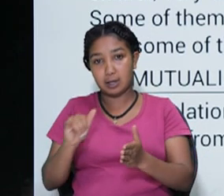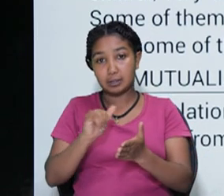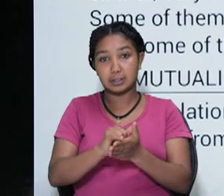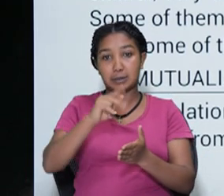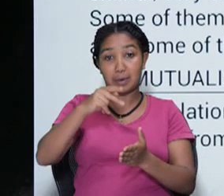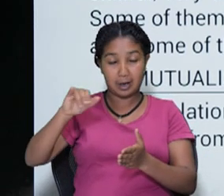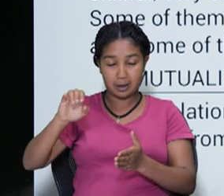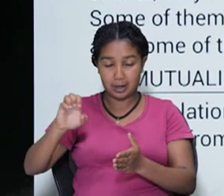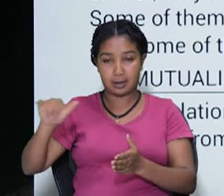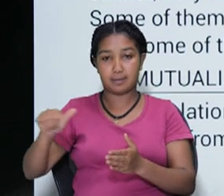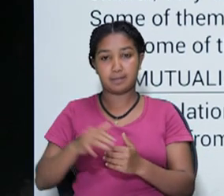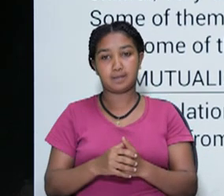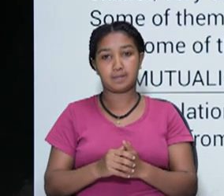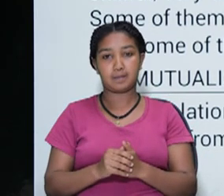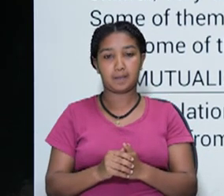prey.